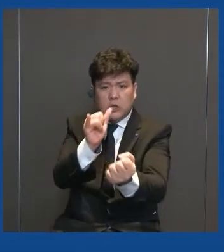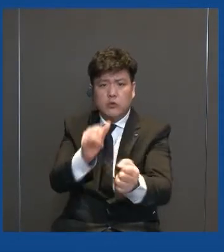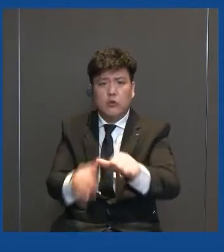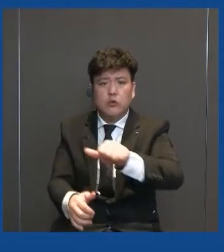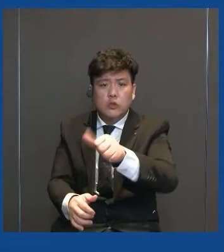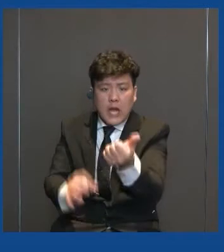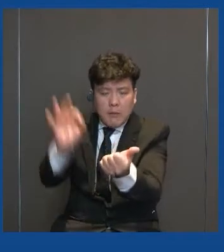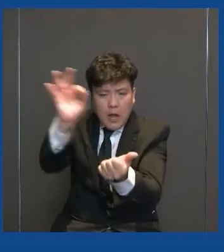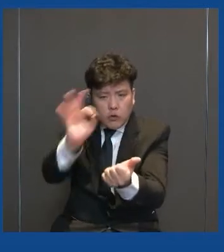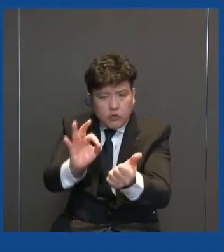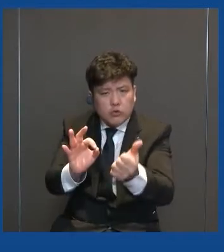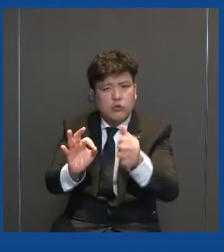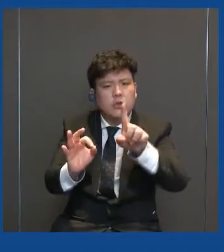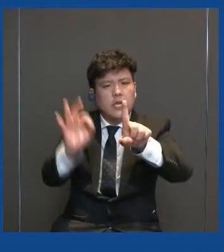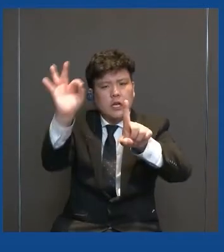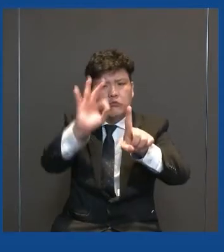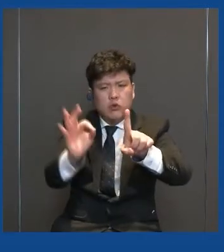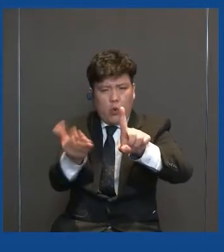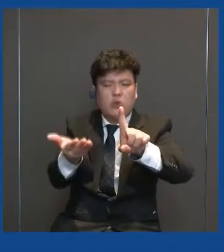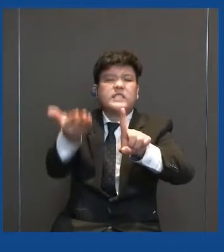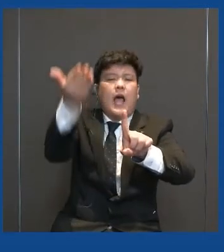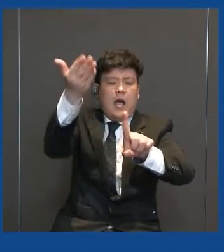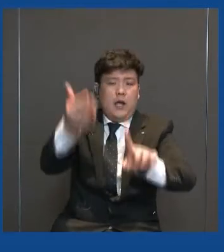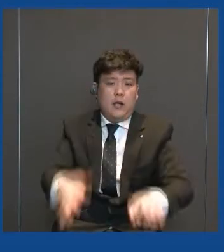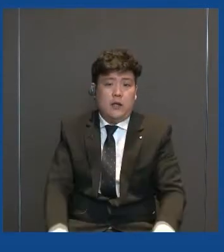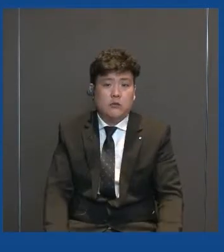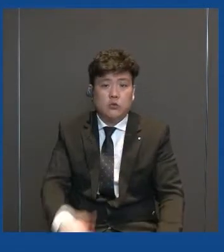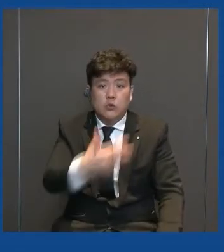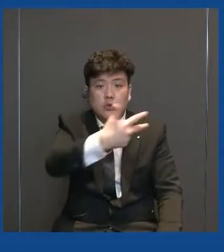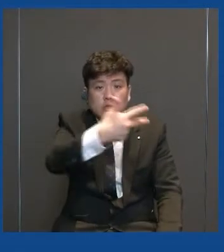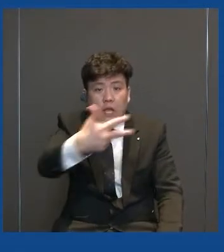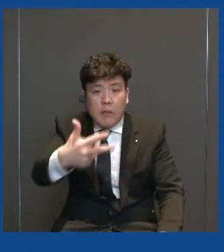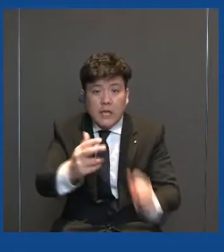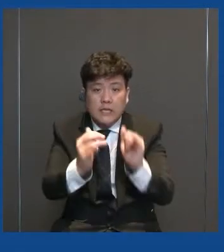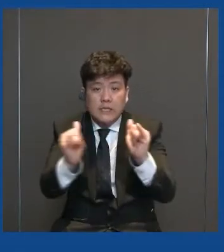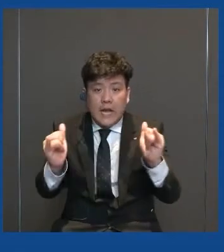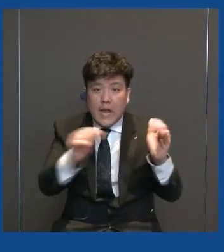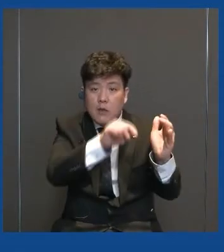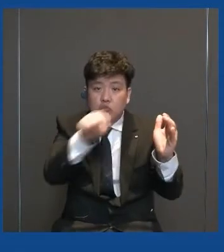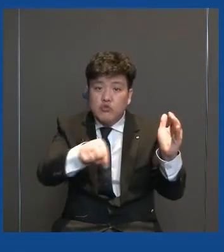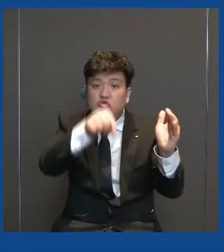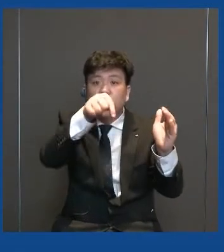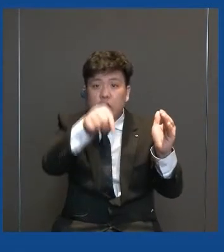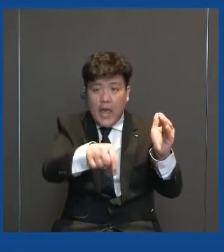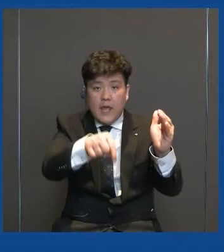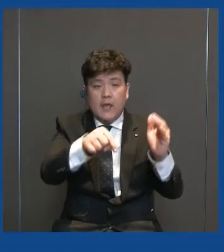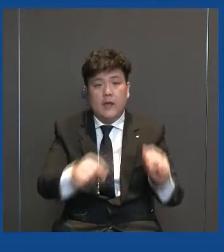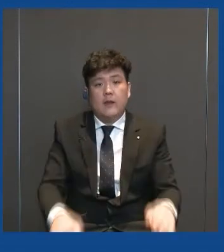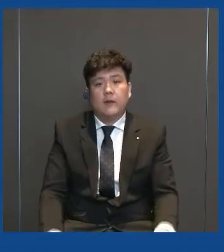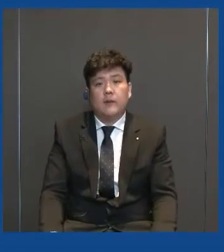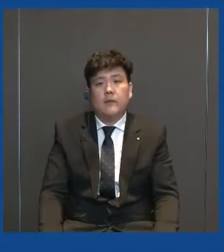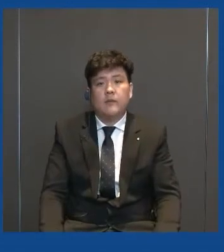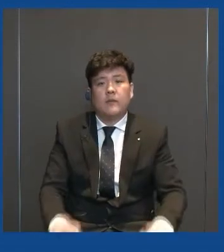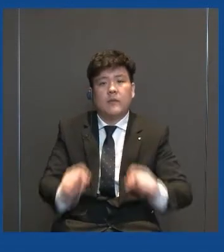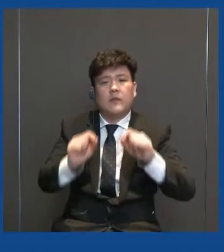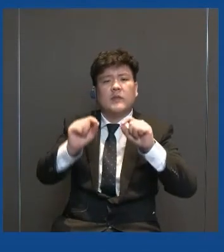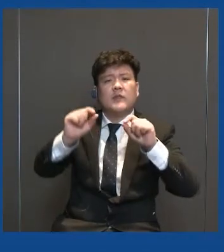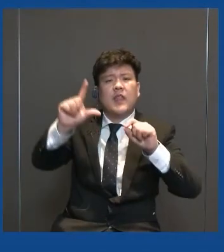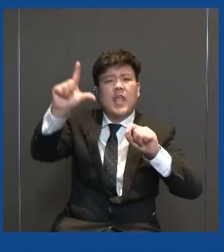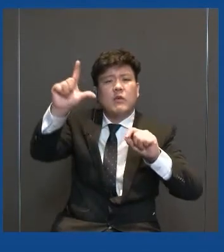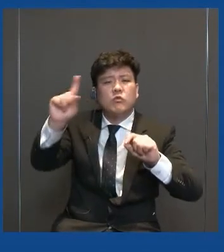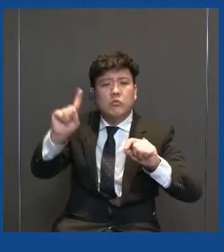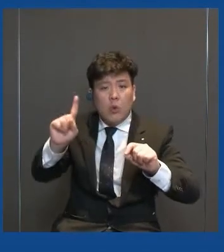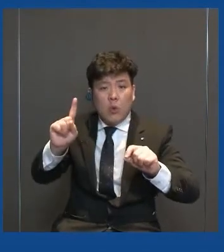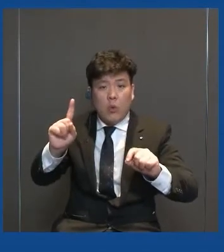5.2% of the Danish population have begun their COVID-19 vaccination process. We